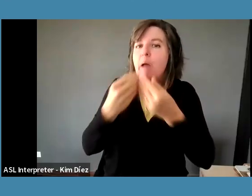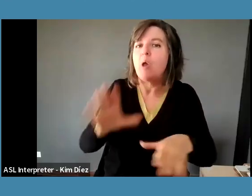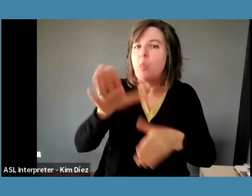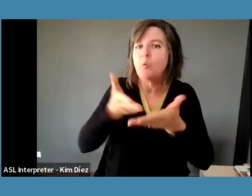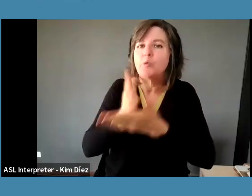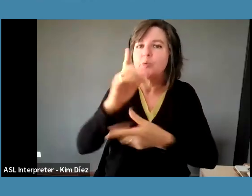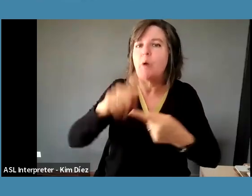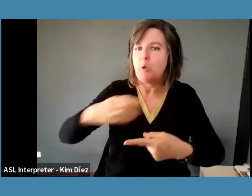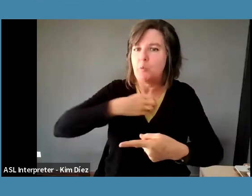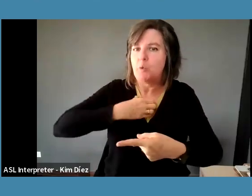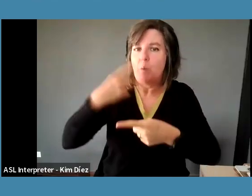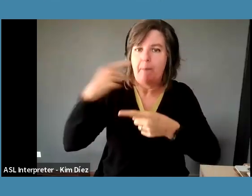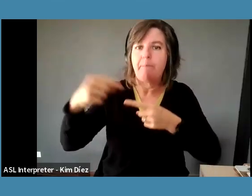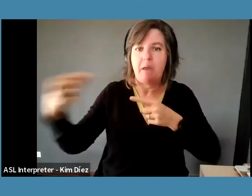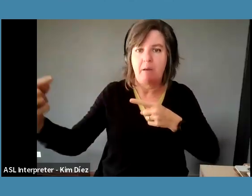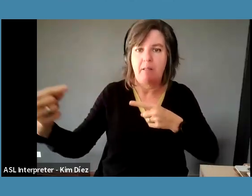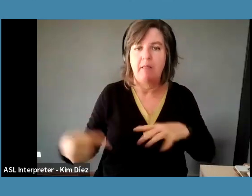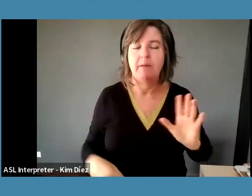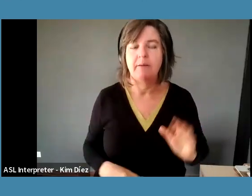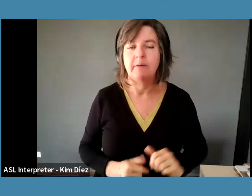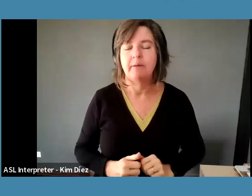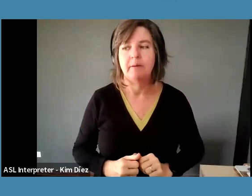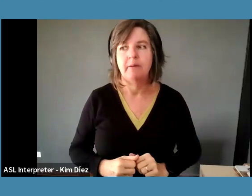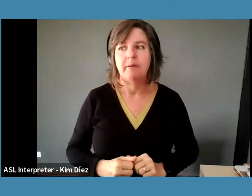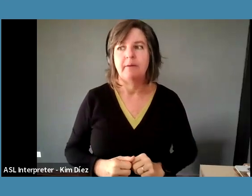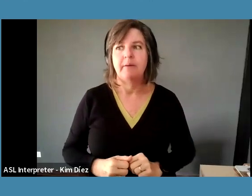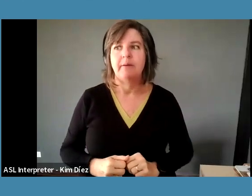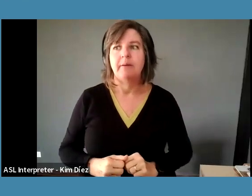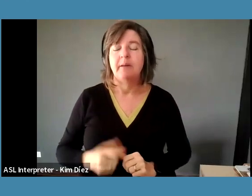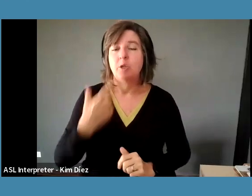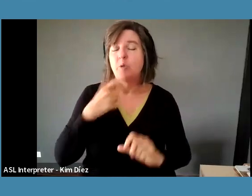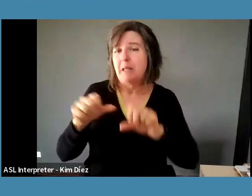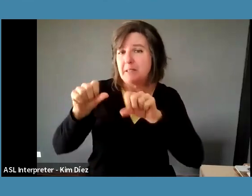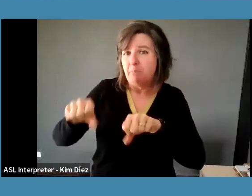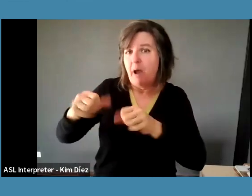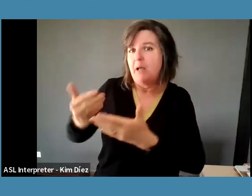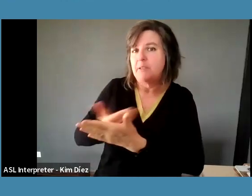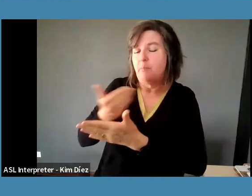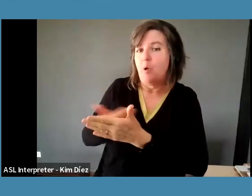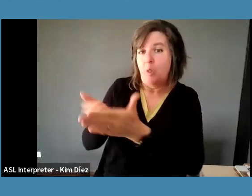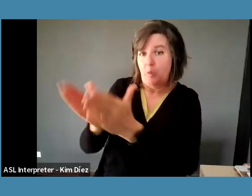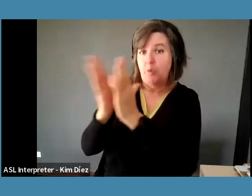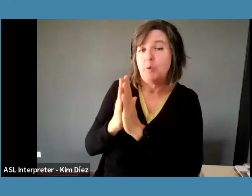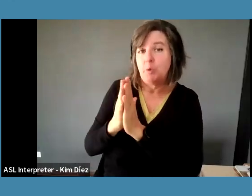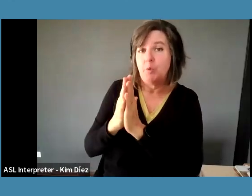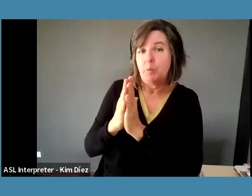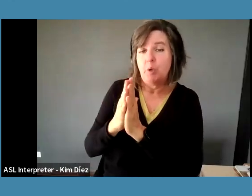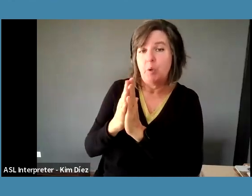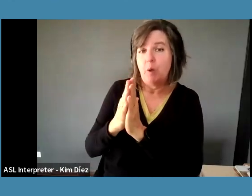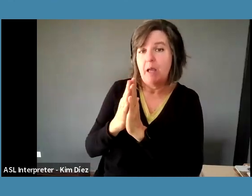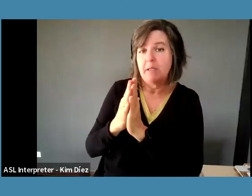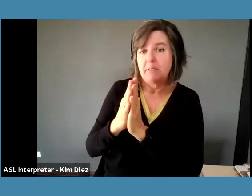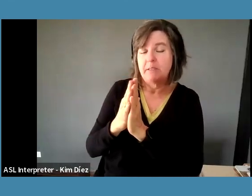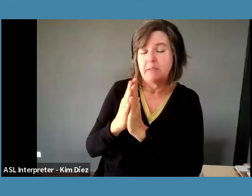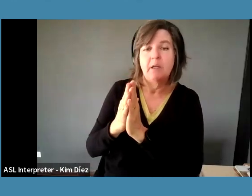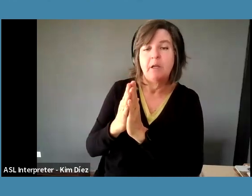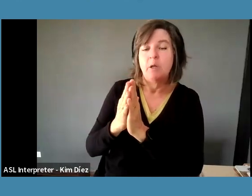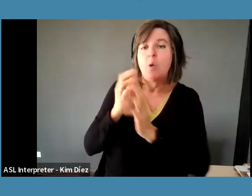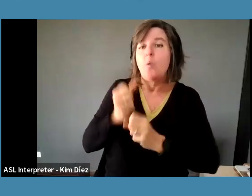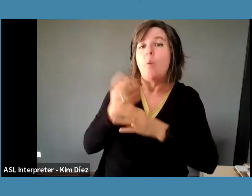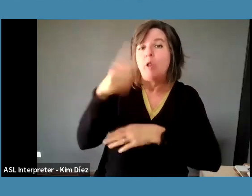It's possible that your new request will cause them to dismiss the